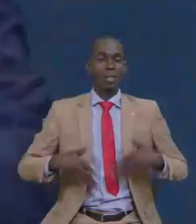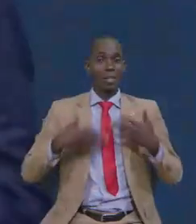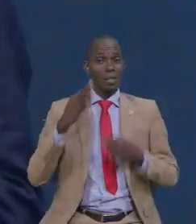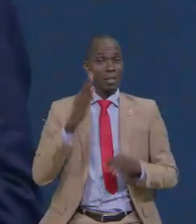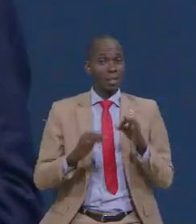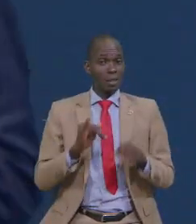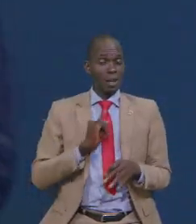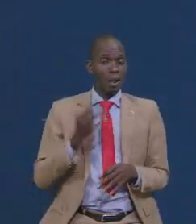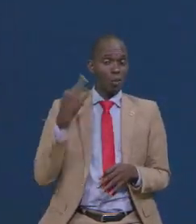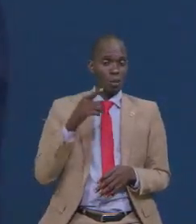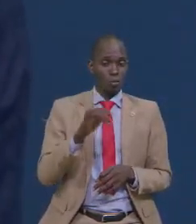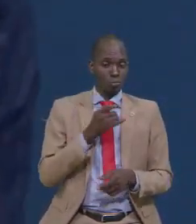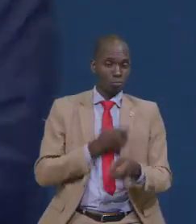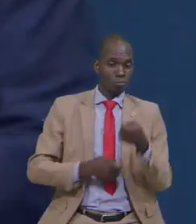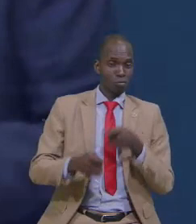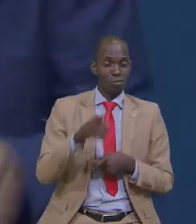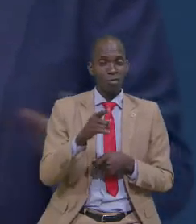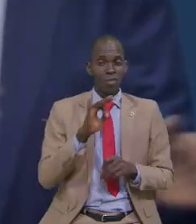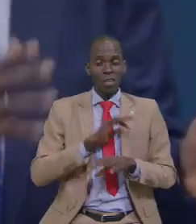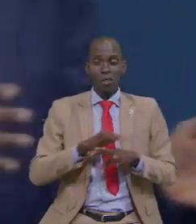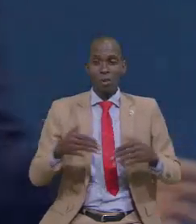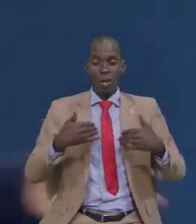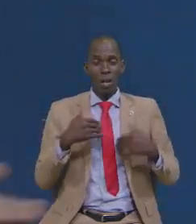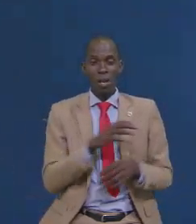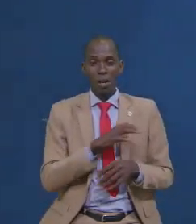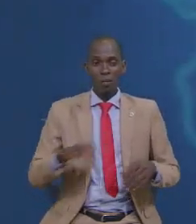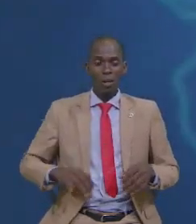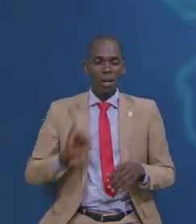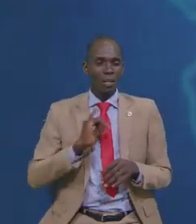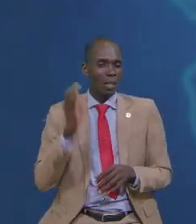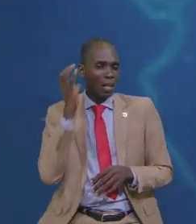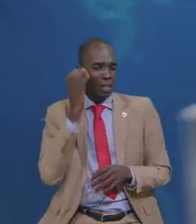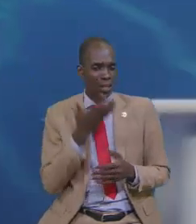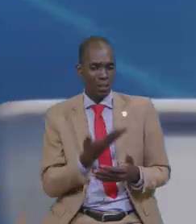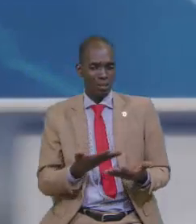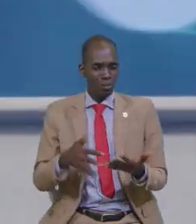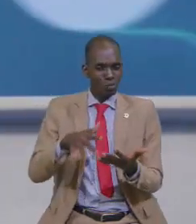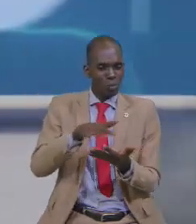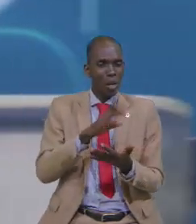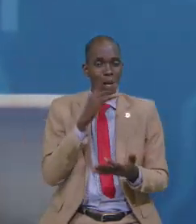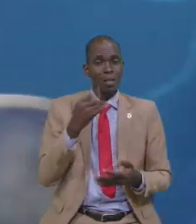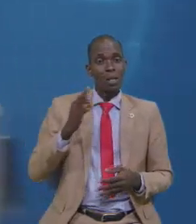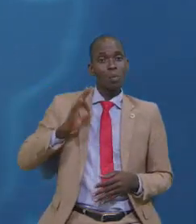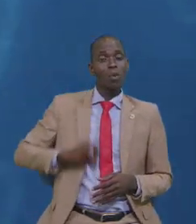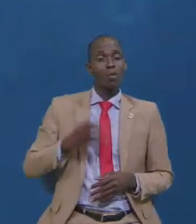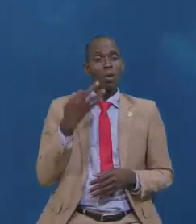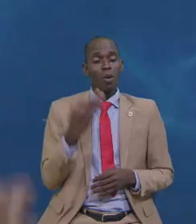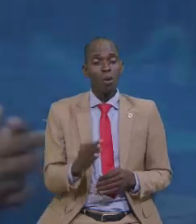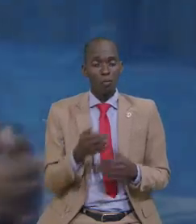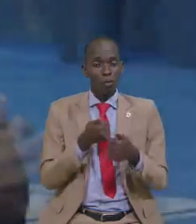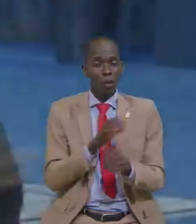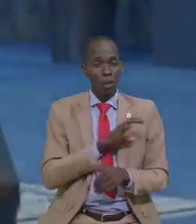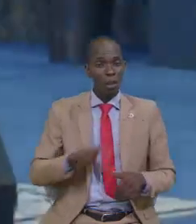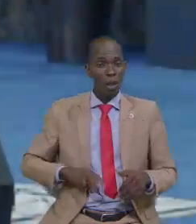didn't have Christ, and I hear these are the benefits of knowing Christ, I will run to Christ. I